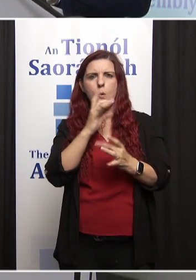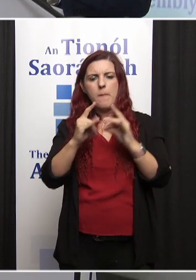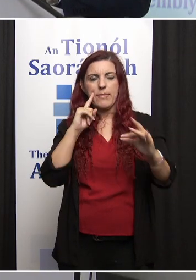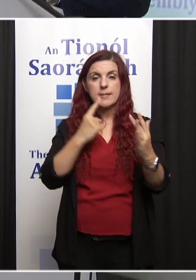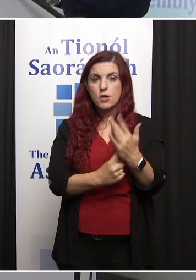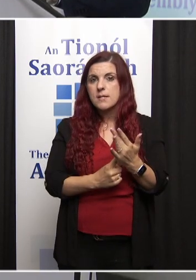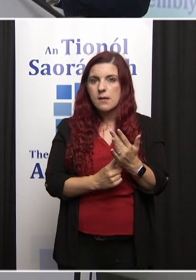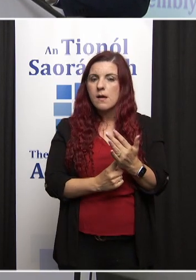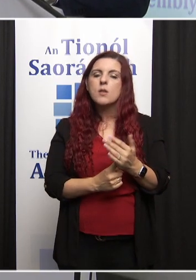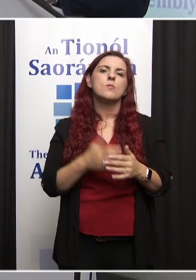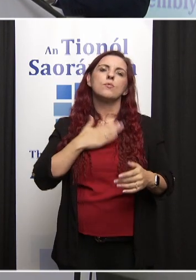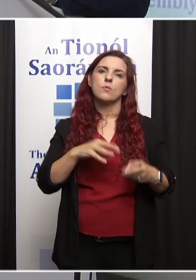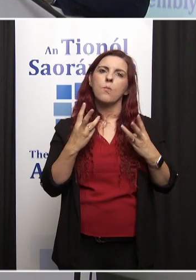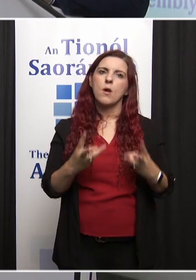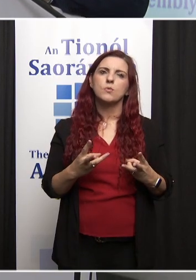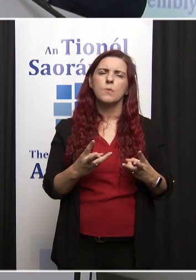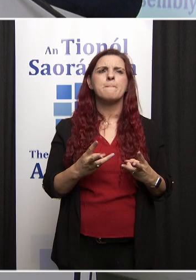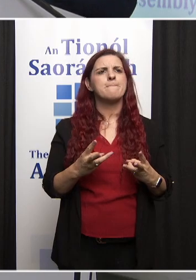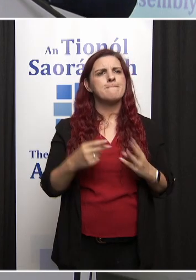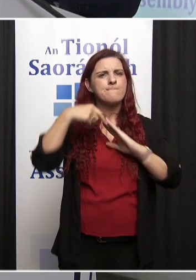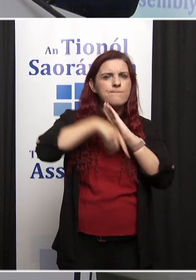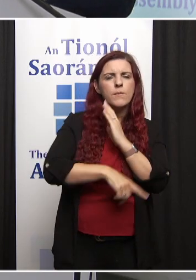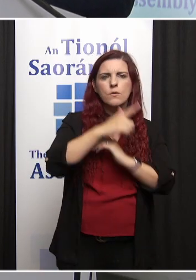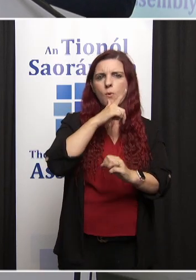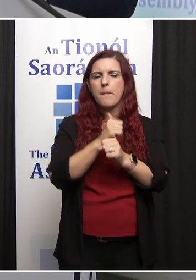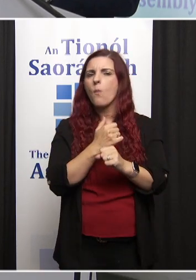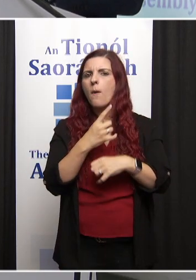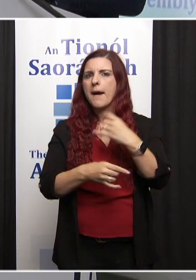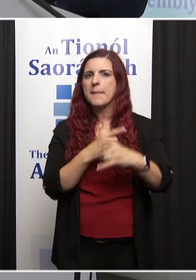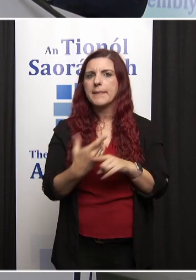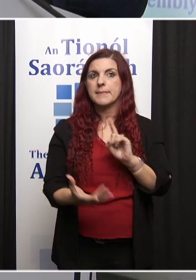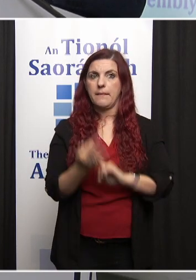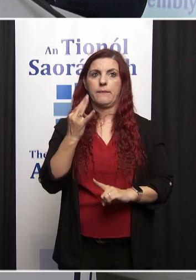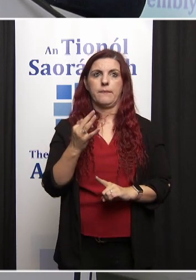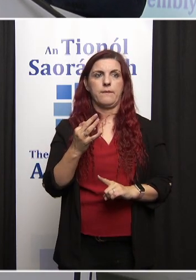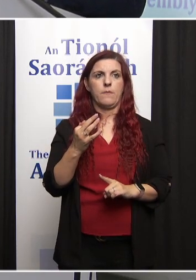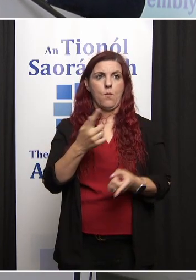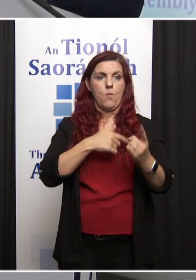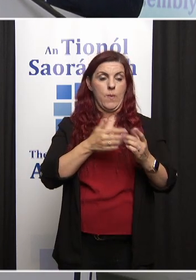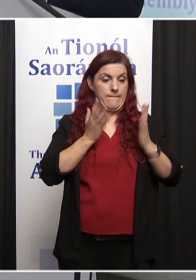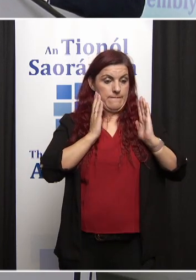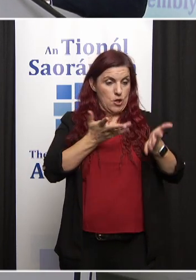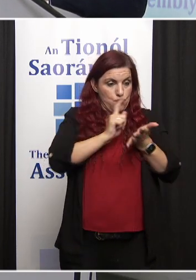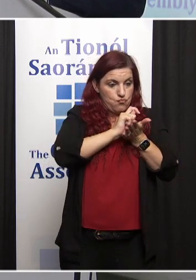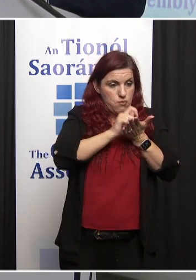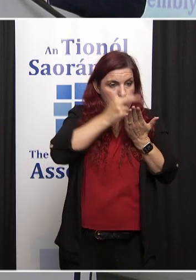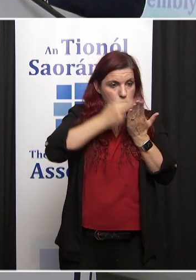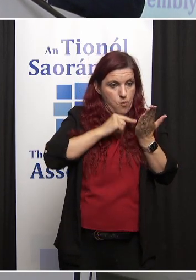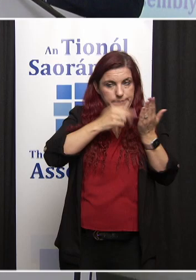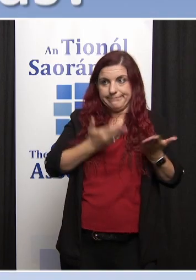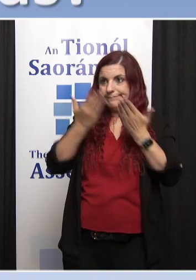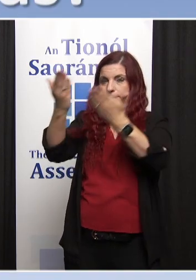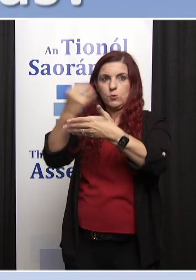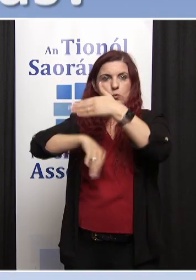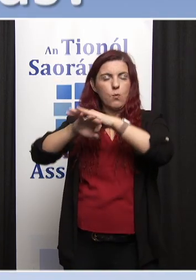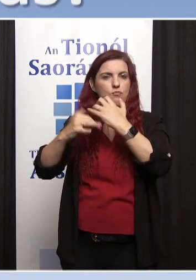I just want to really talk about what happens then when we submit our report to the Houses of the Oireachtas, just